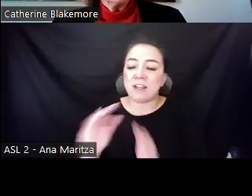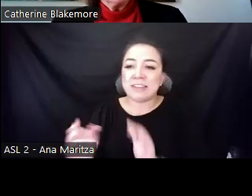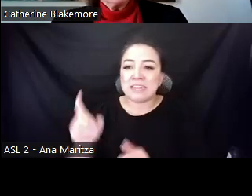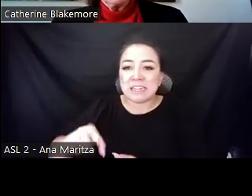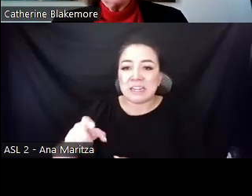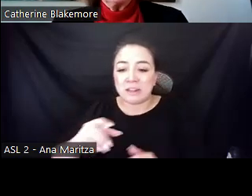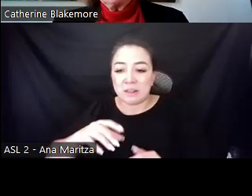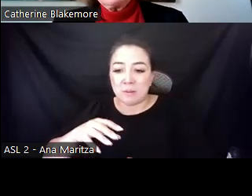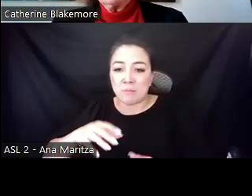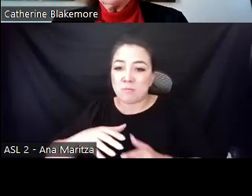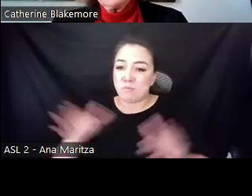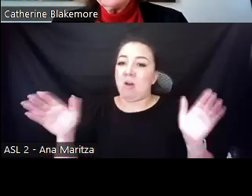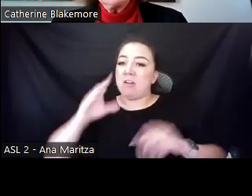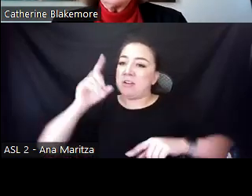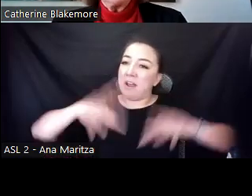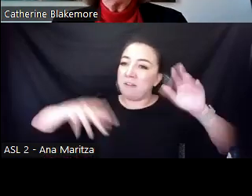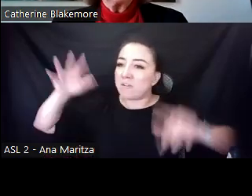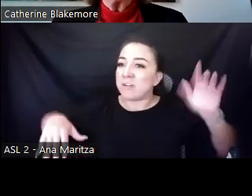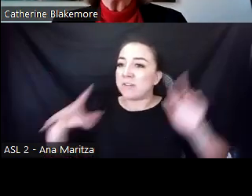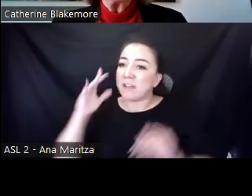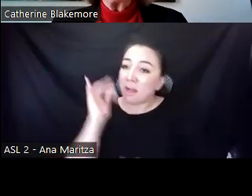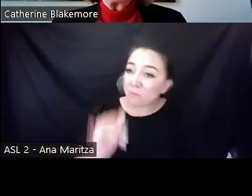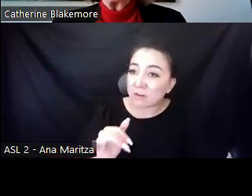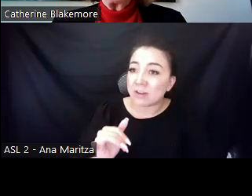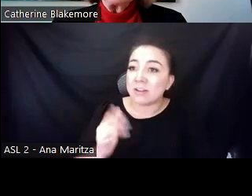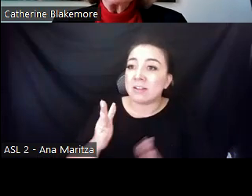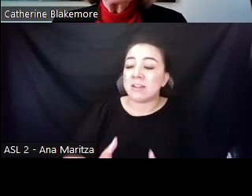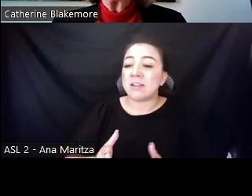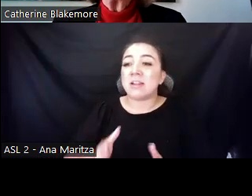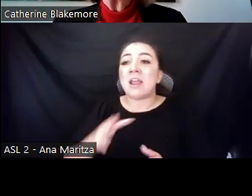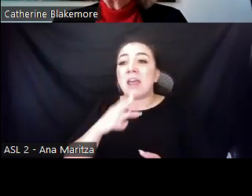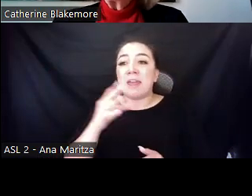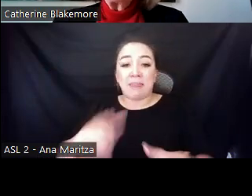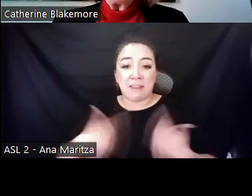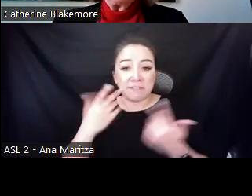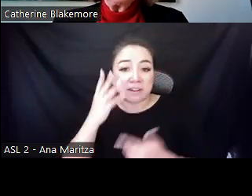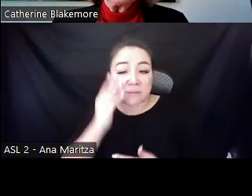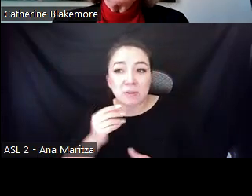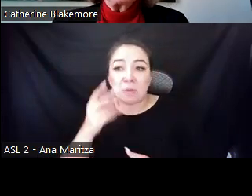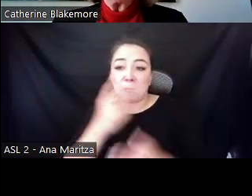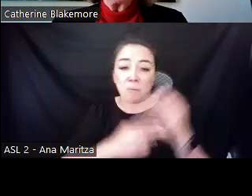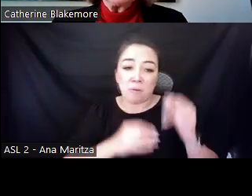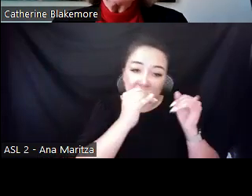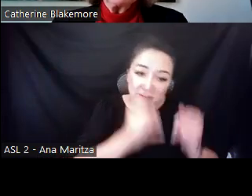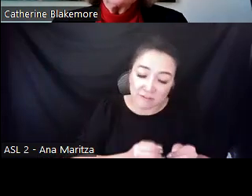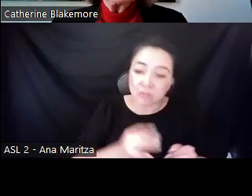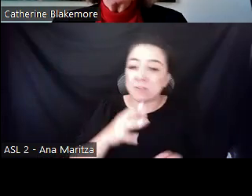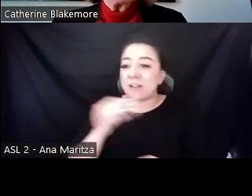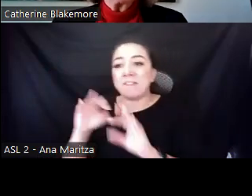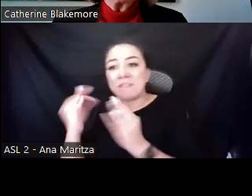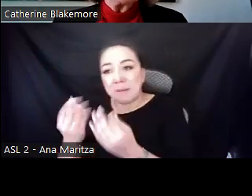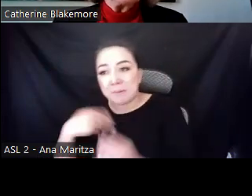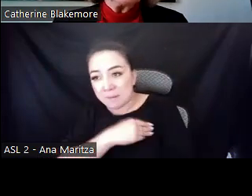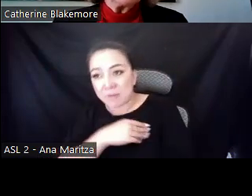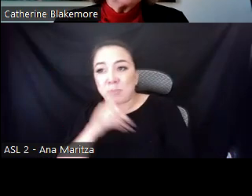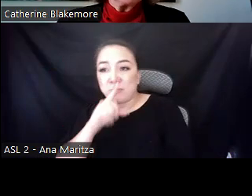diverse community of Californians, and that the lived experience of both individuals and their family members is